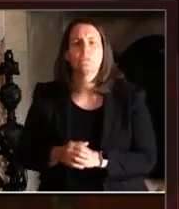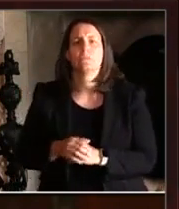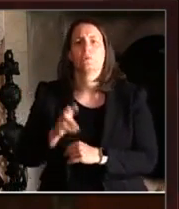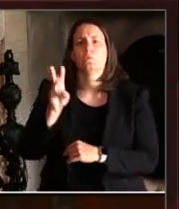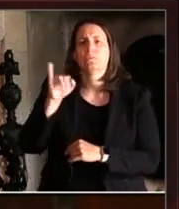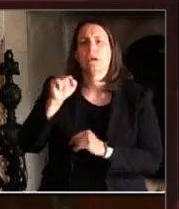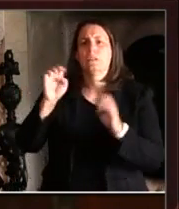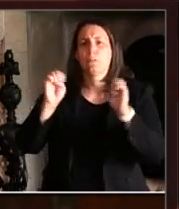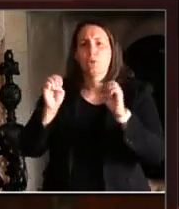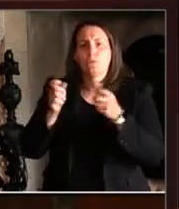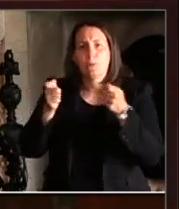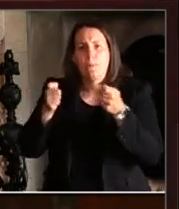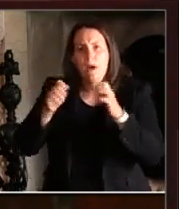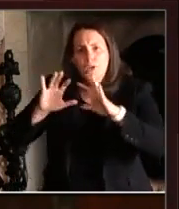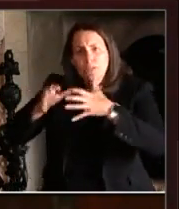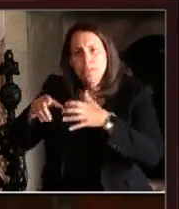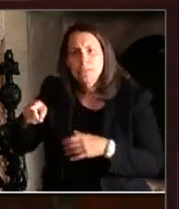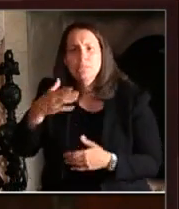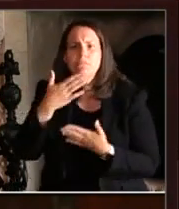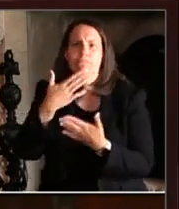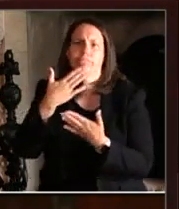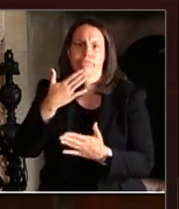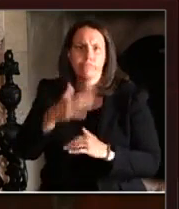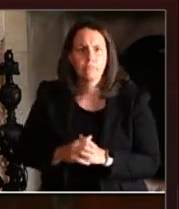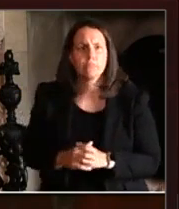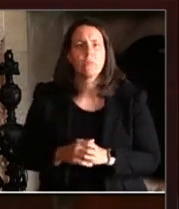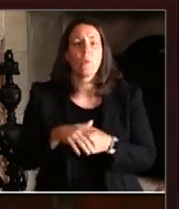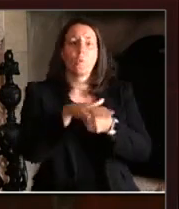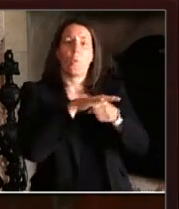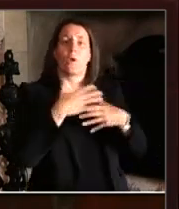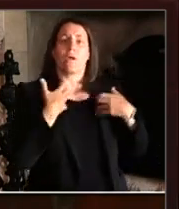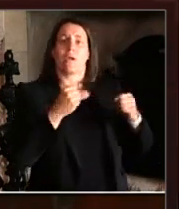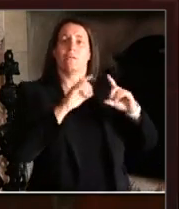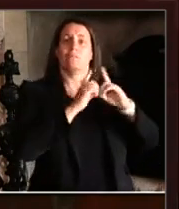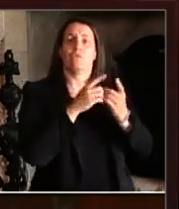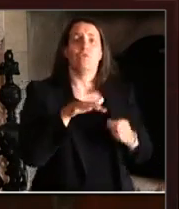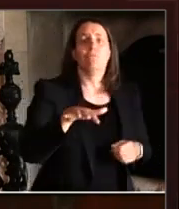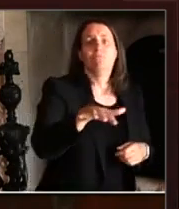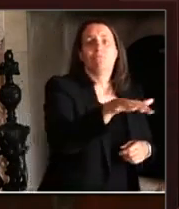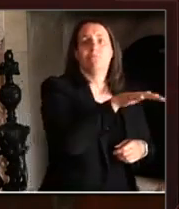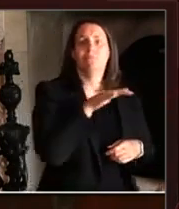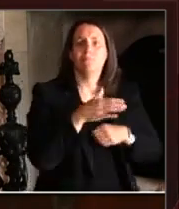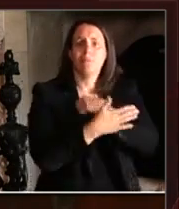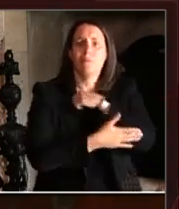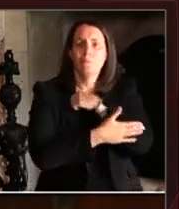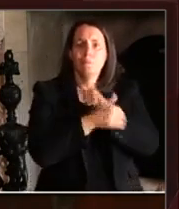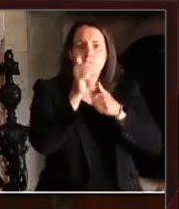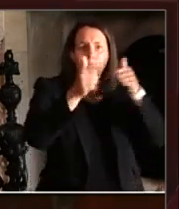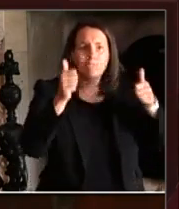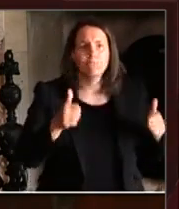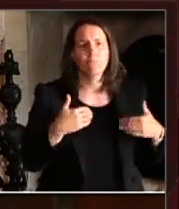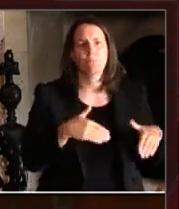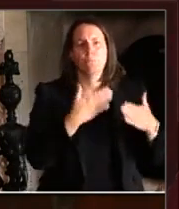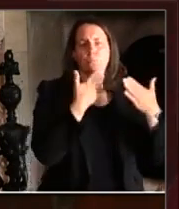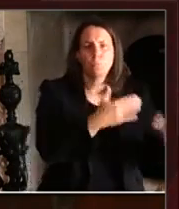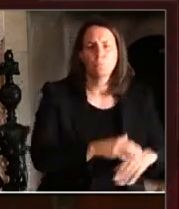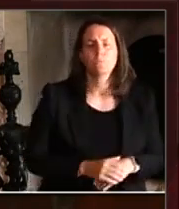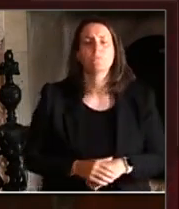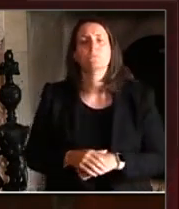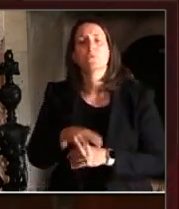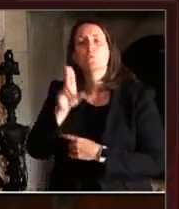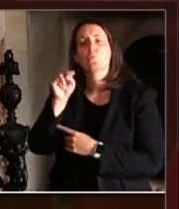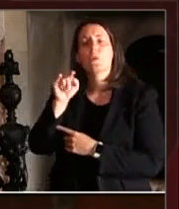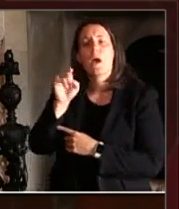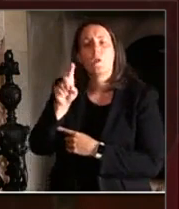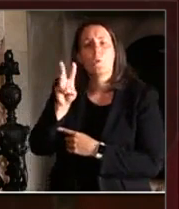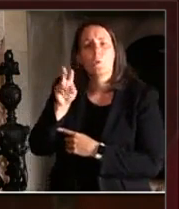System, local public health departments across our state, the United Way, the Salvation Army,